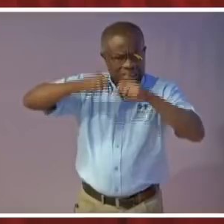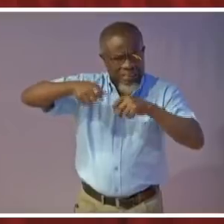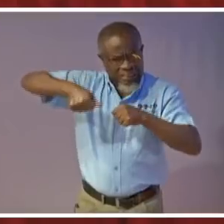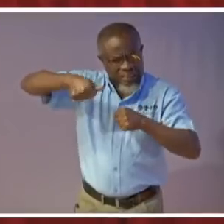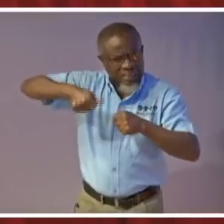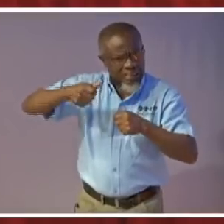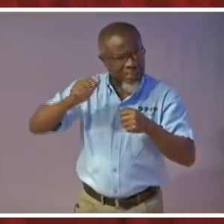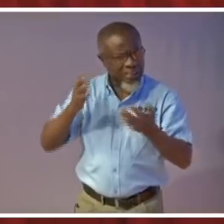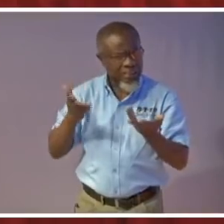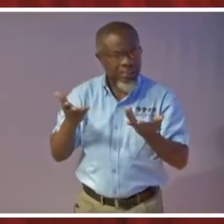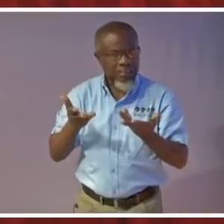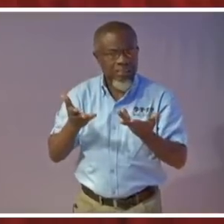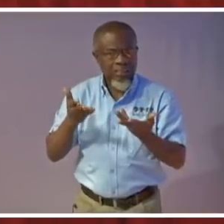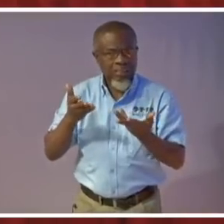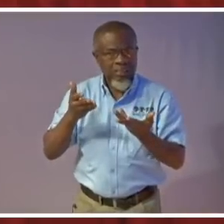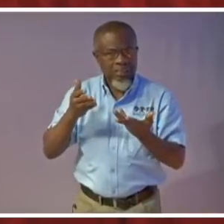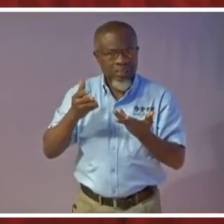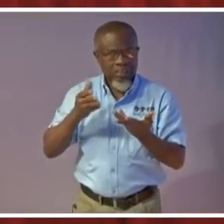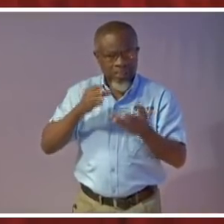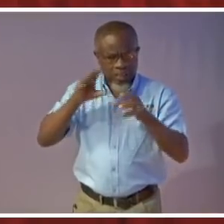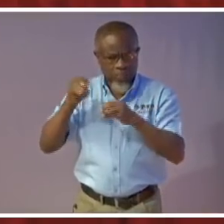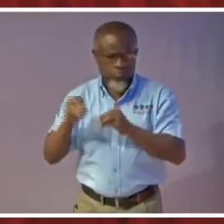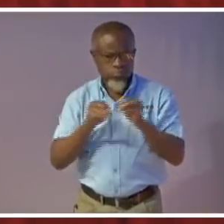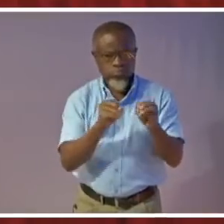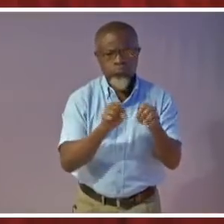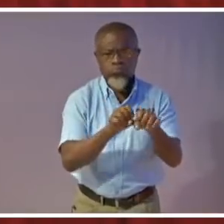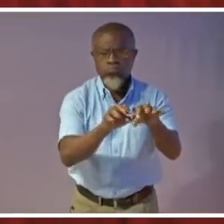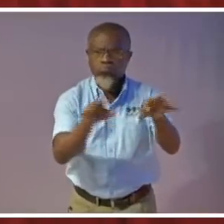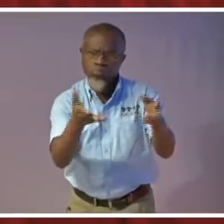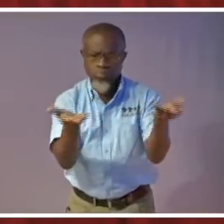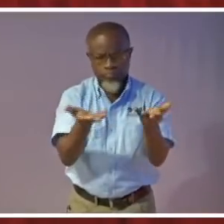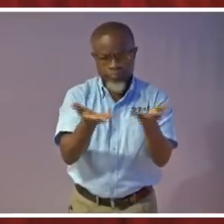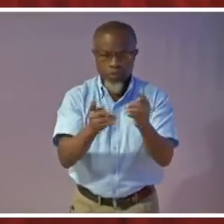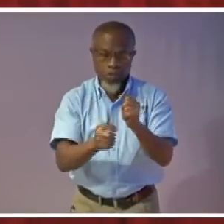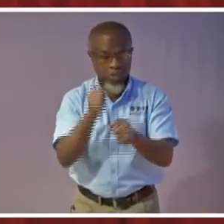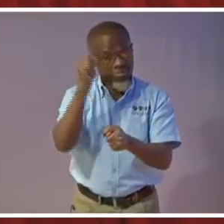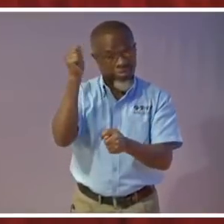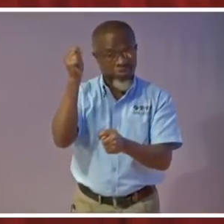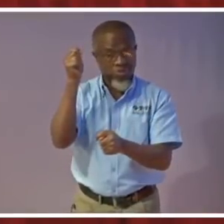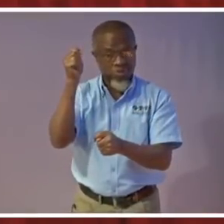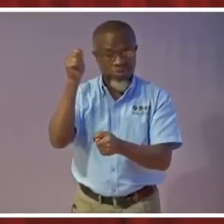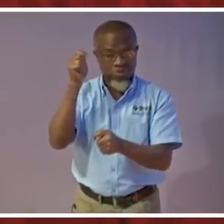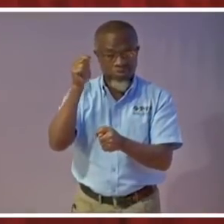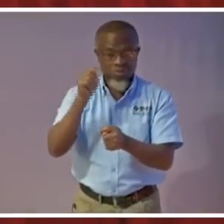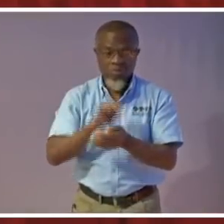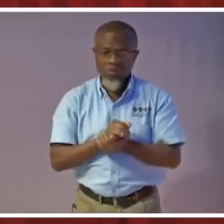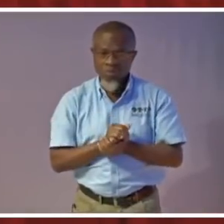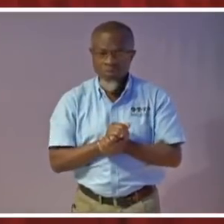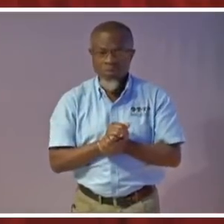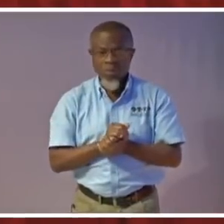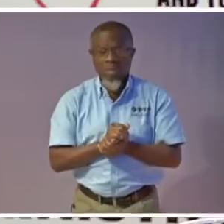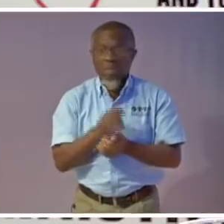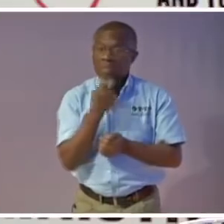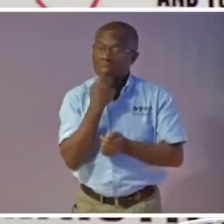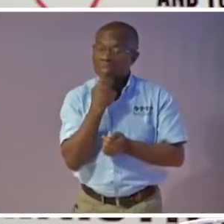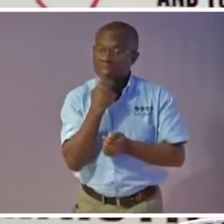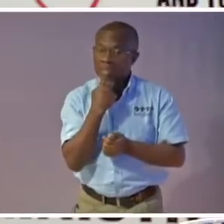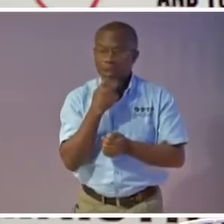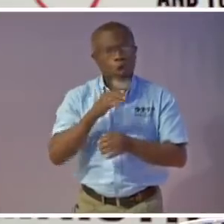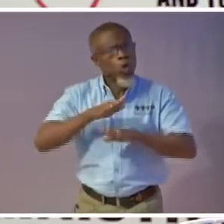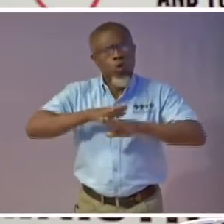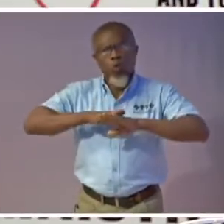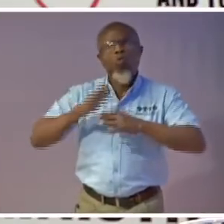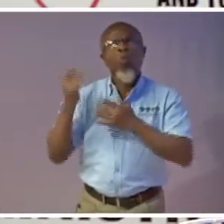could see that being incorporated into our landscape locally? Yeah, thanks. Yeah. So as I have indicated, don't import it